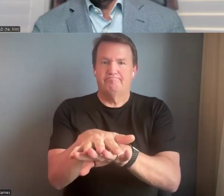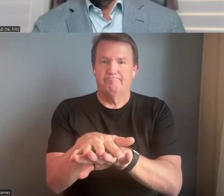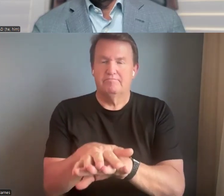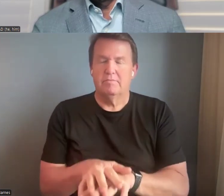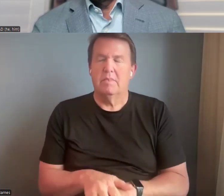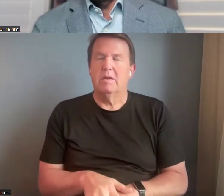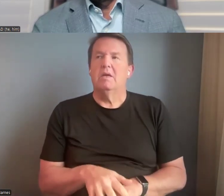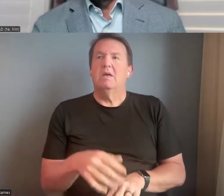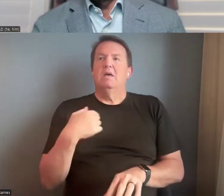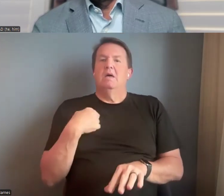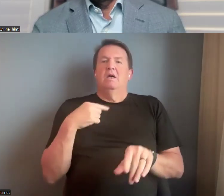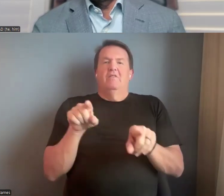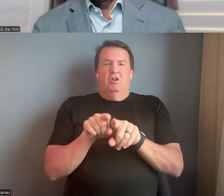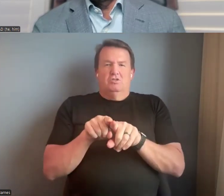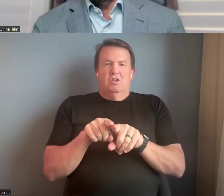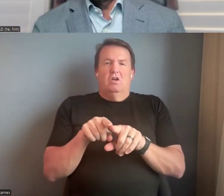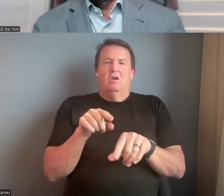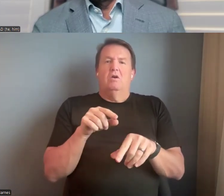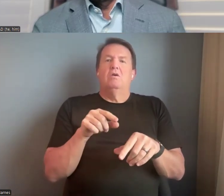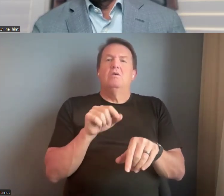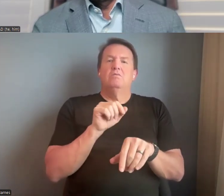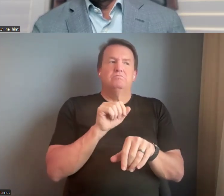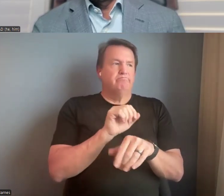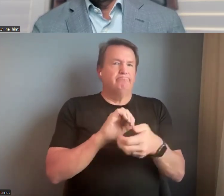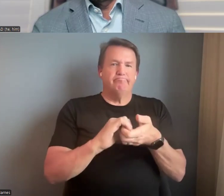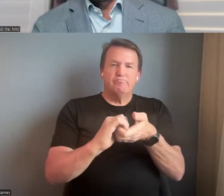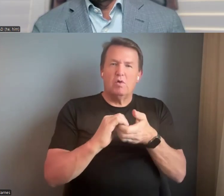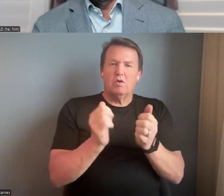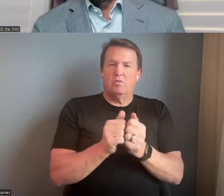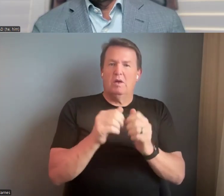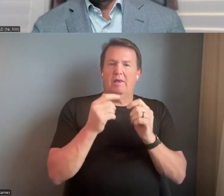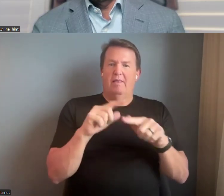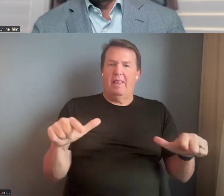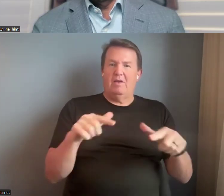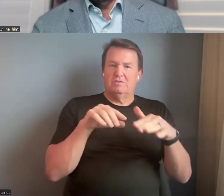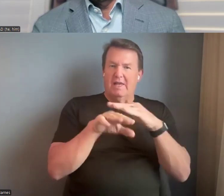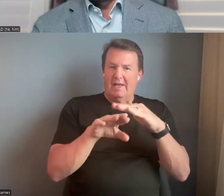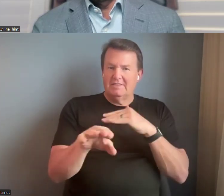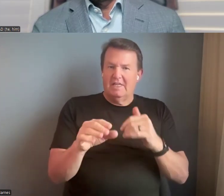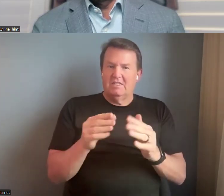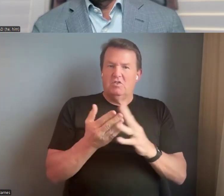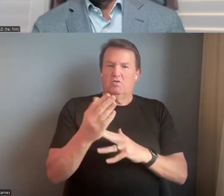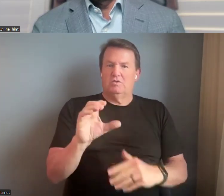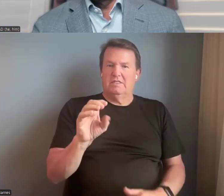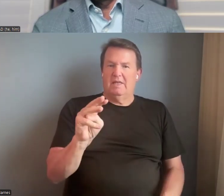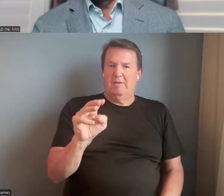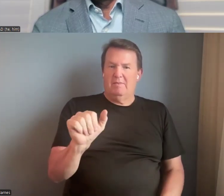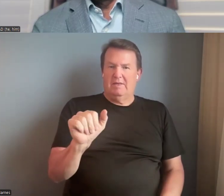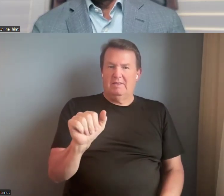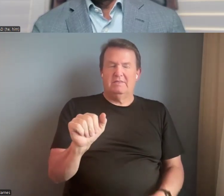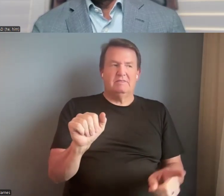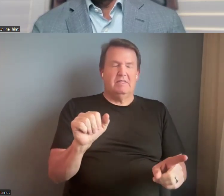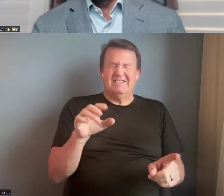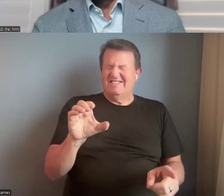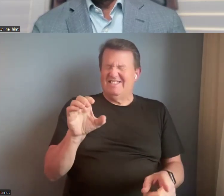I've also worked on some language access regulations at CMS. Throughout all of my work, I leveraged my